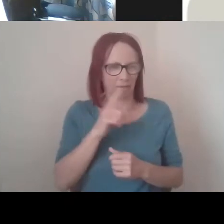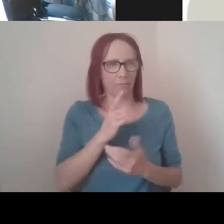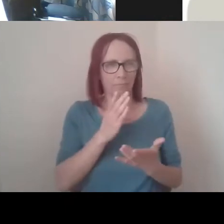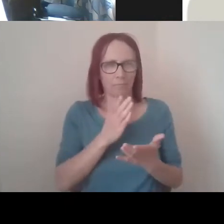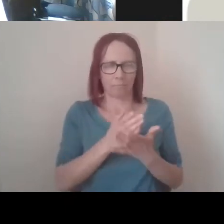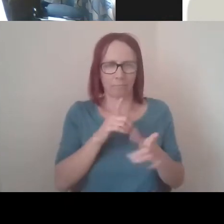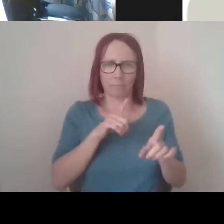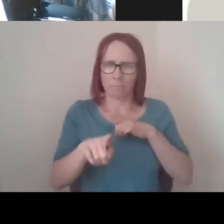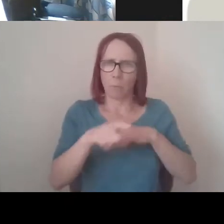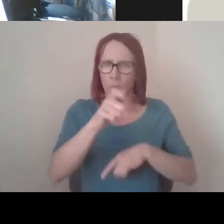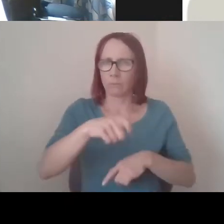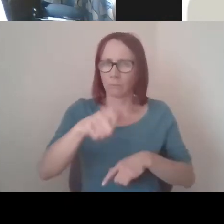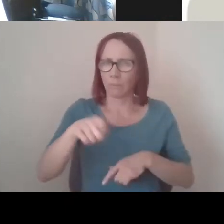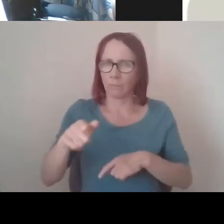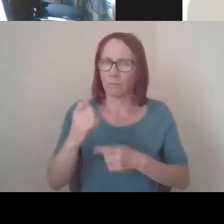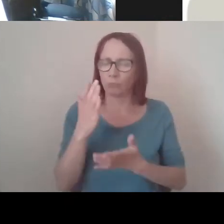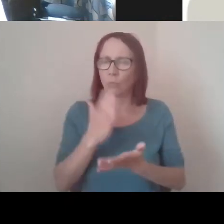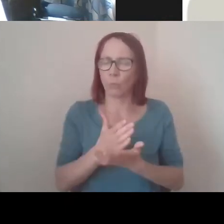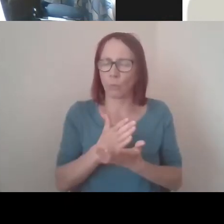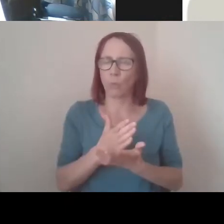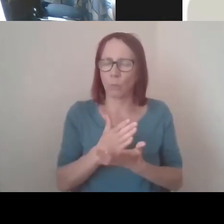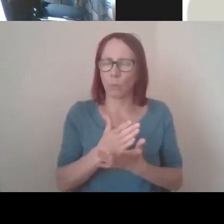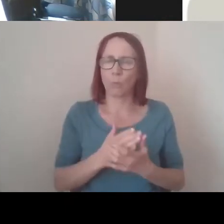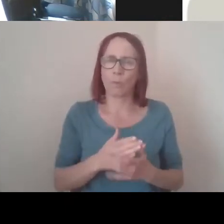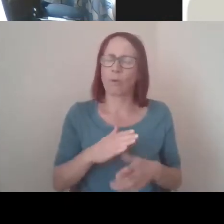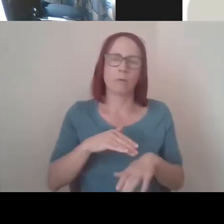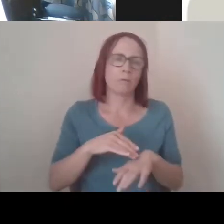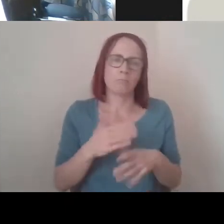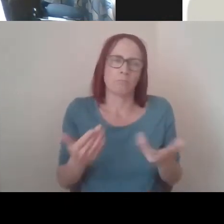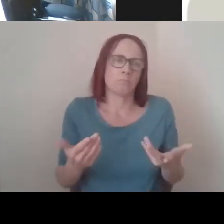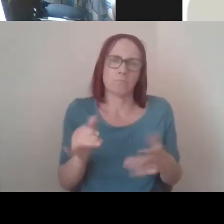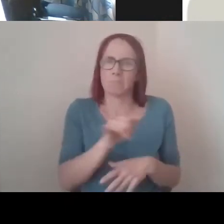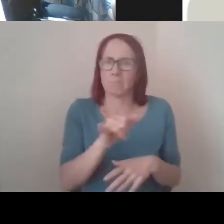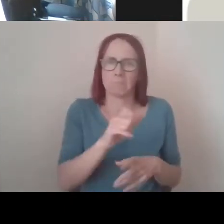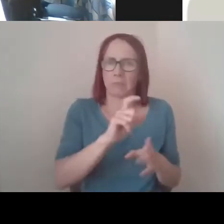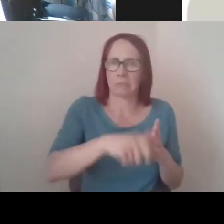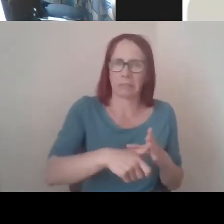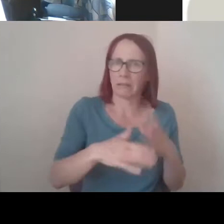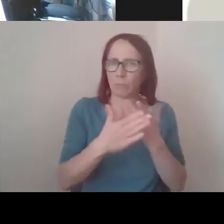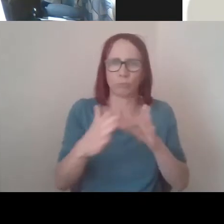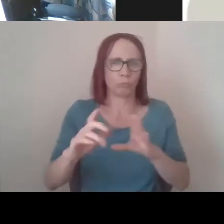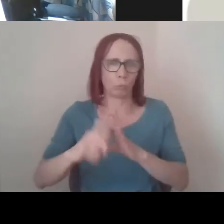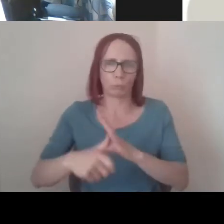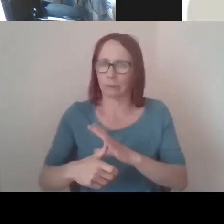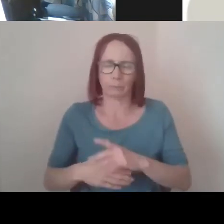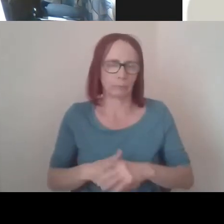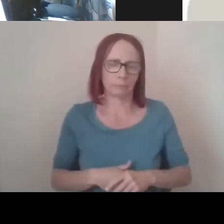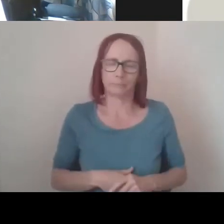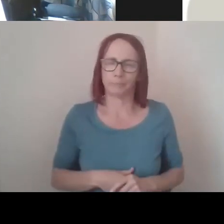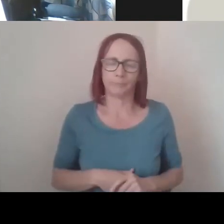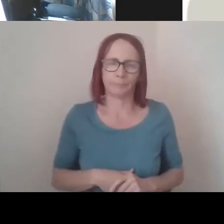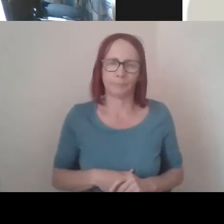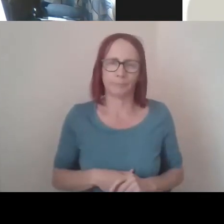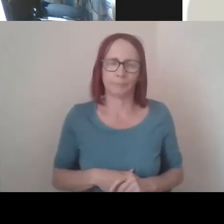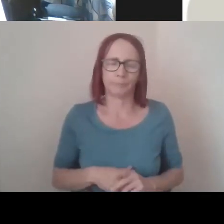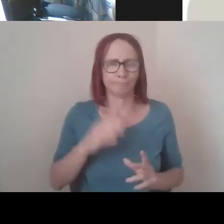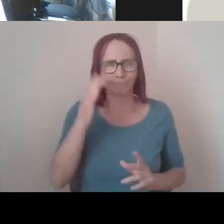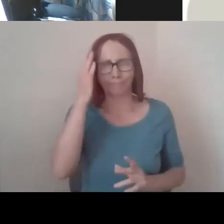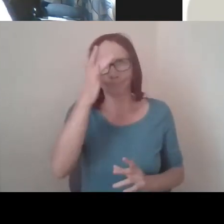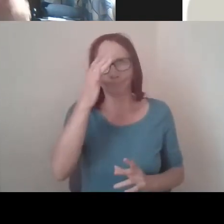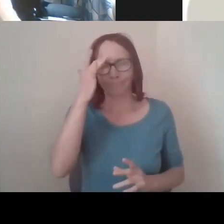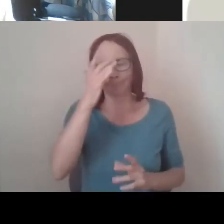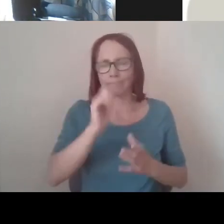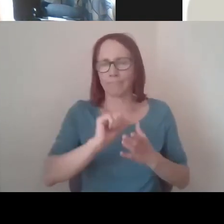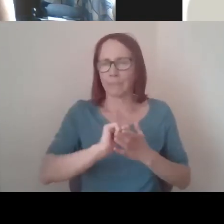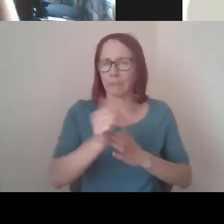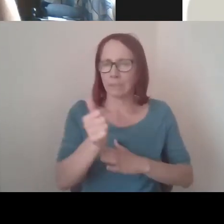most applicants to public bodies, whether or not they're disabled. So I'm thinking about the skills